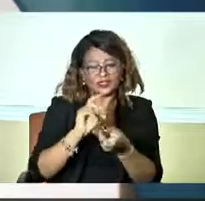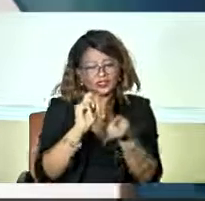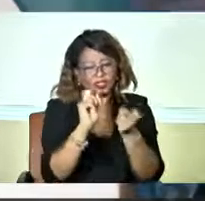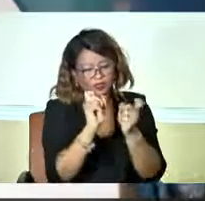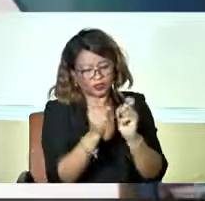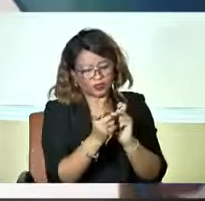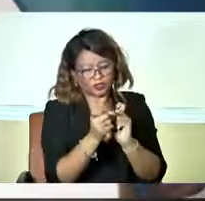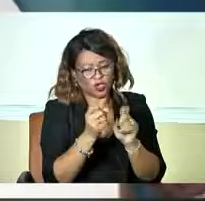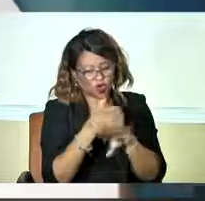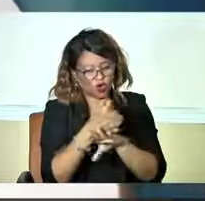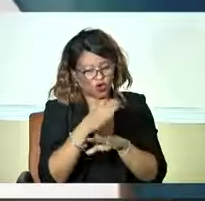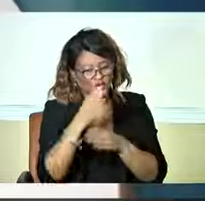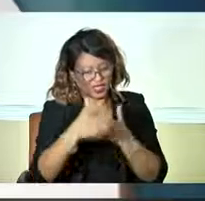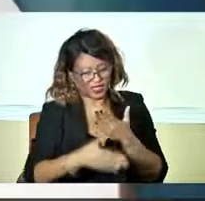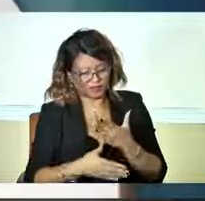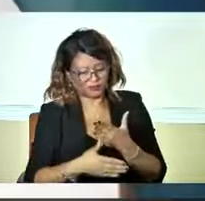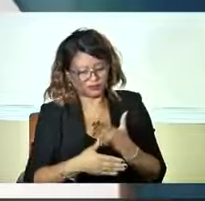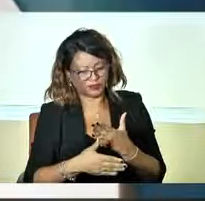change overnight.